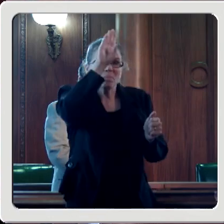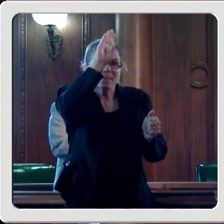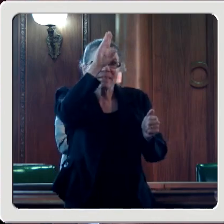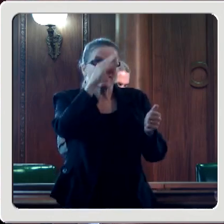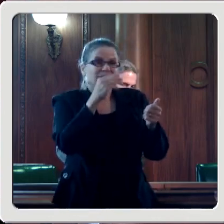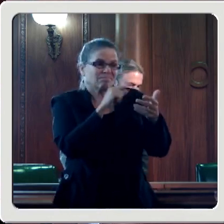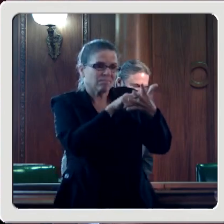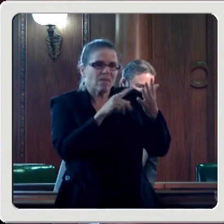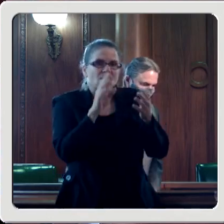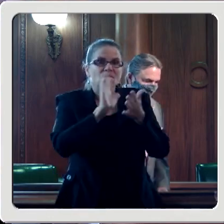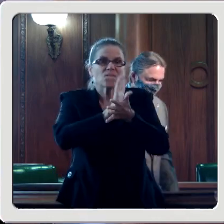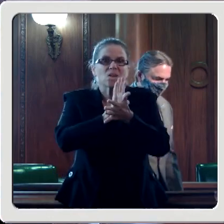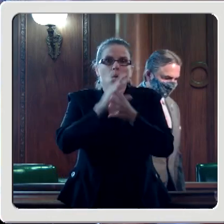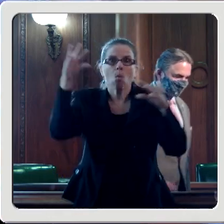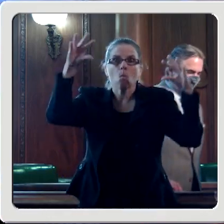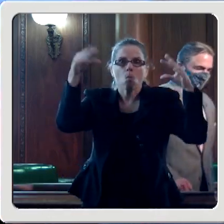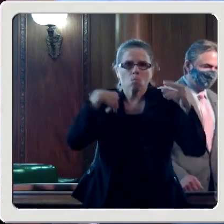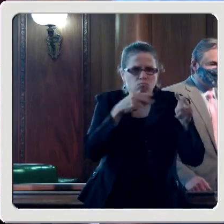very much.